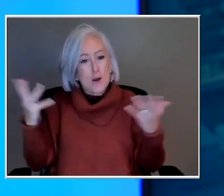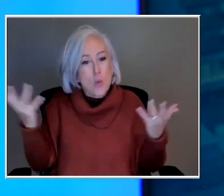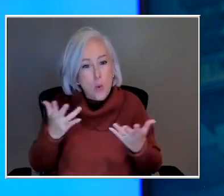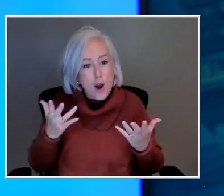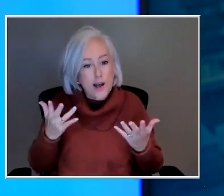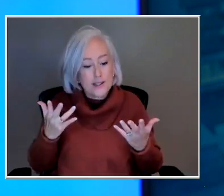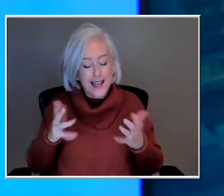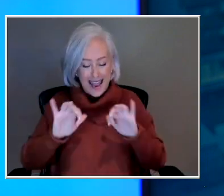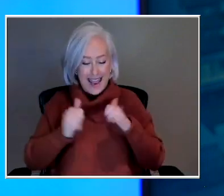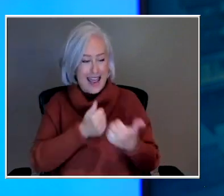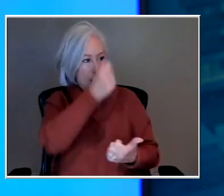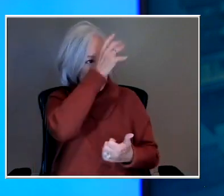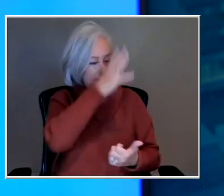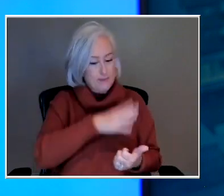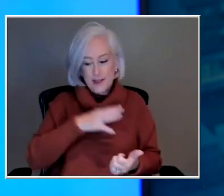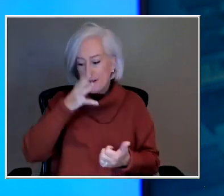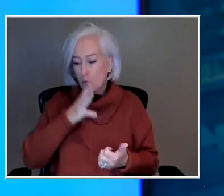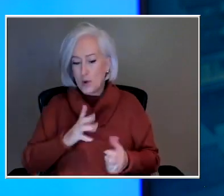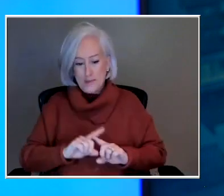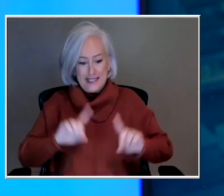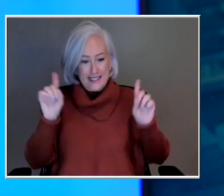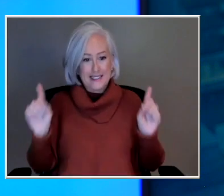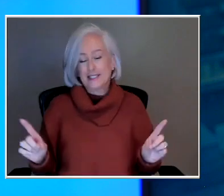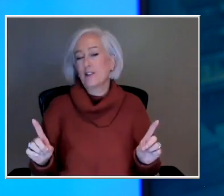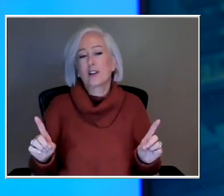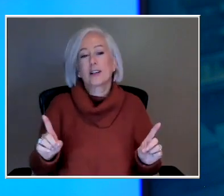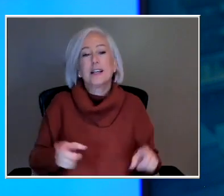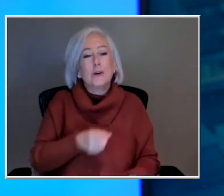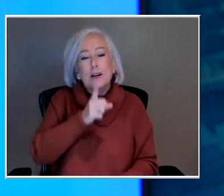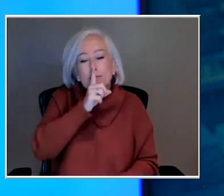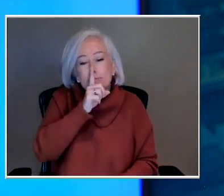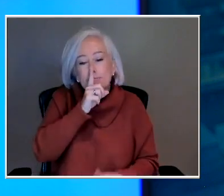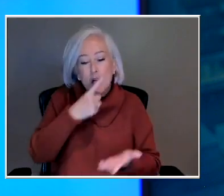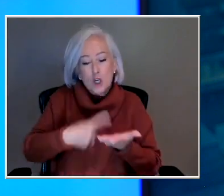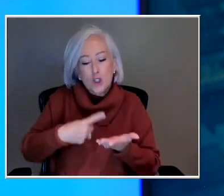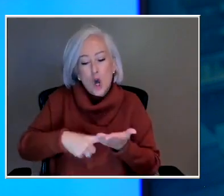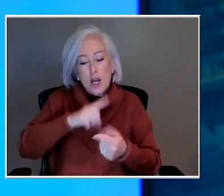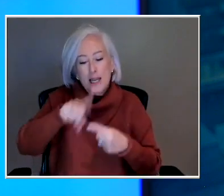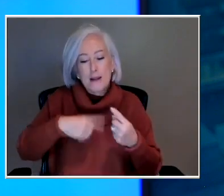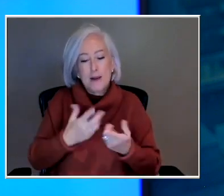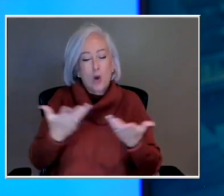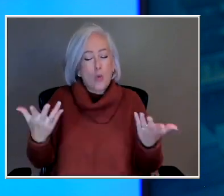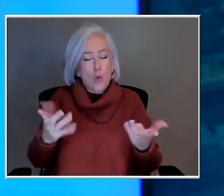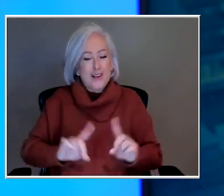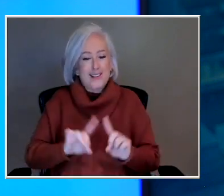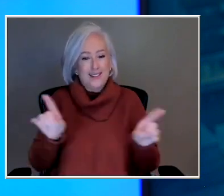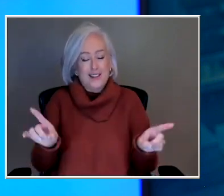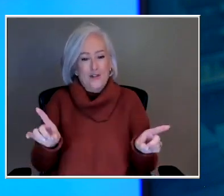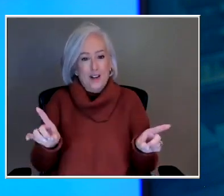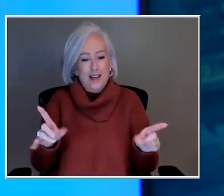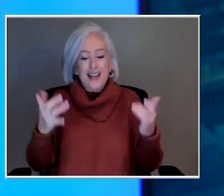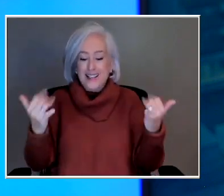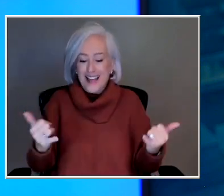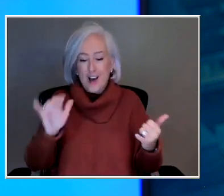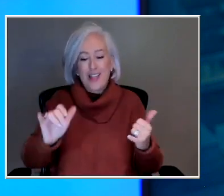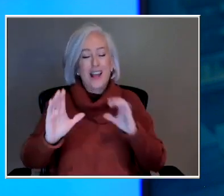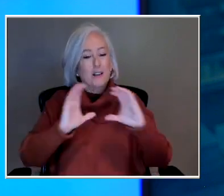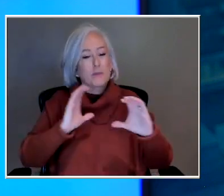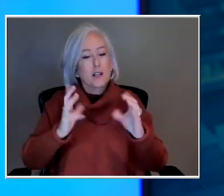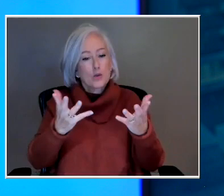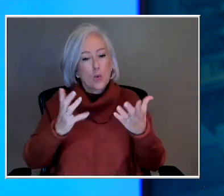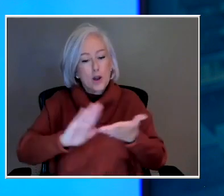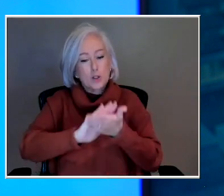have been internalized. We've not spoken openly about those differences. So now we want to normalize that conversation. We want females to be